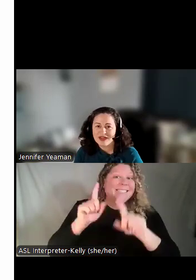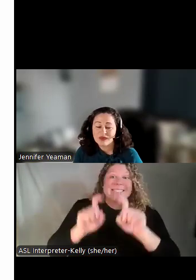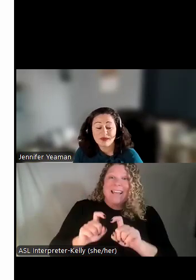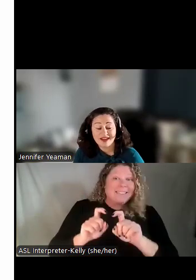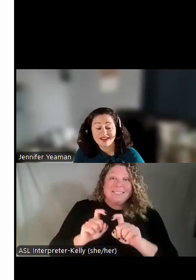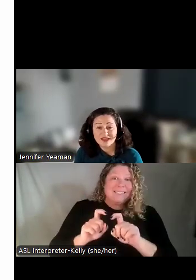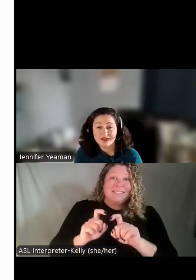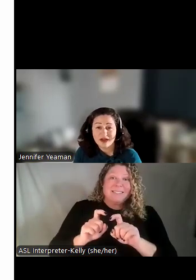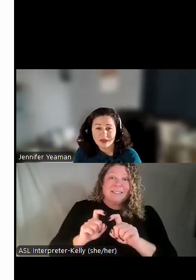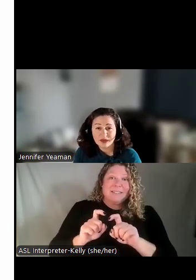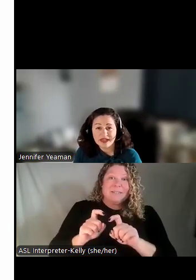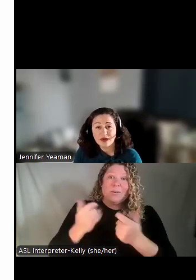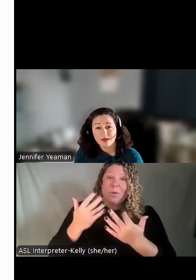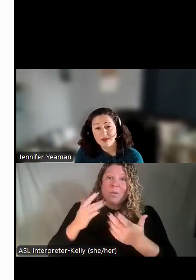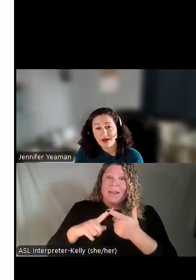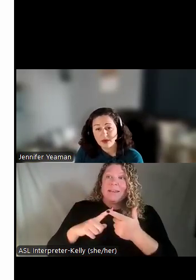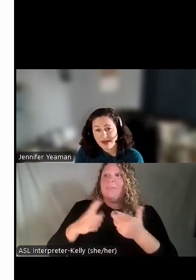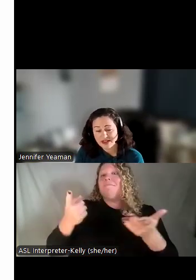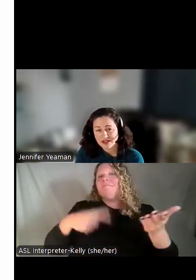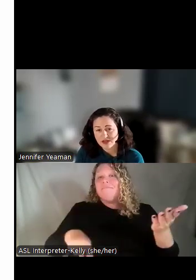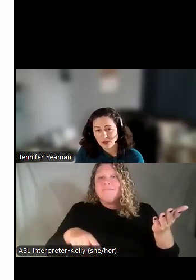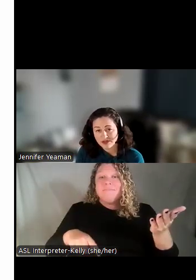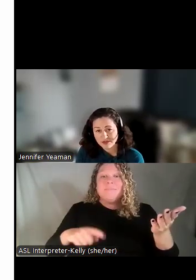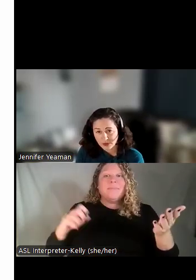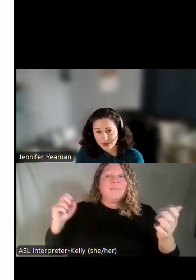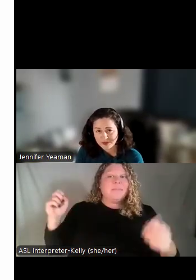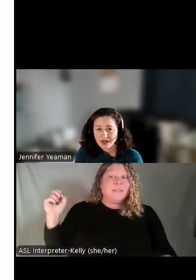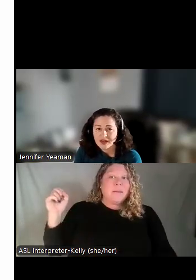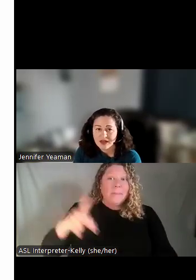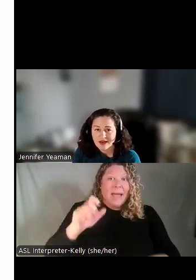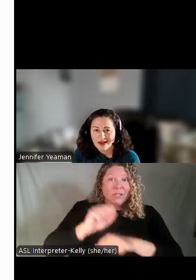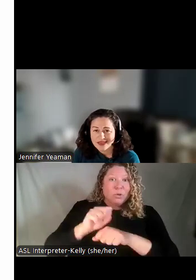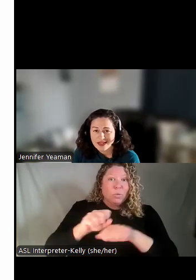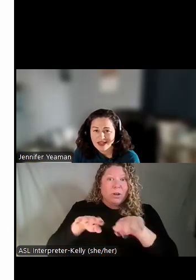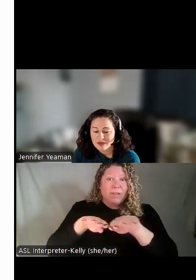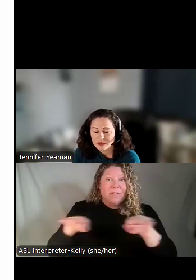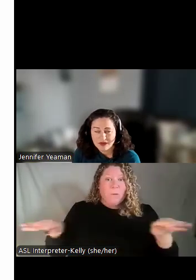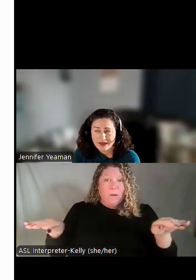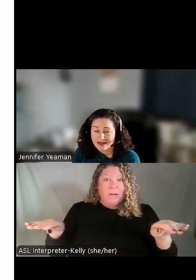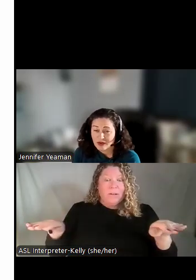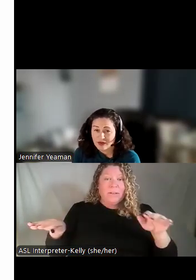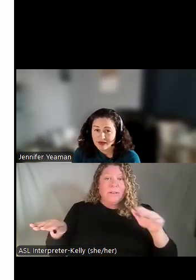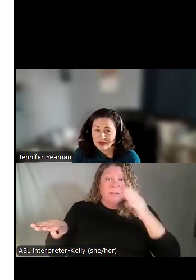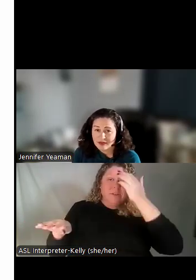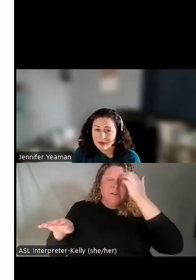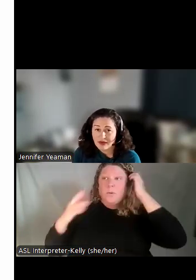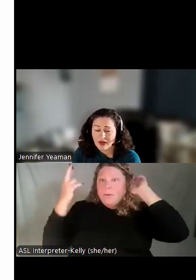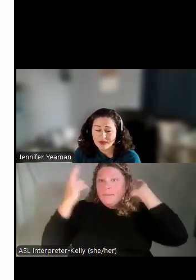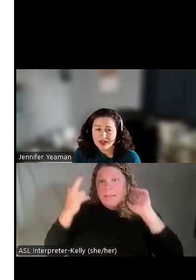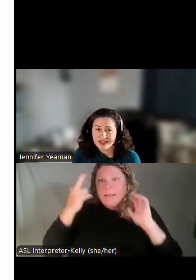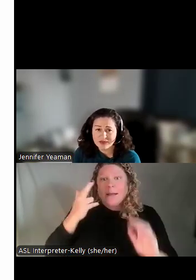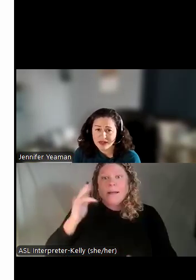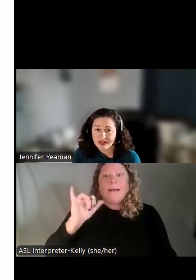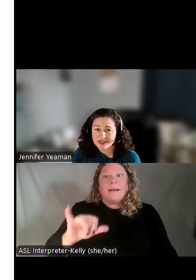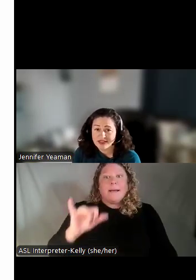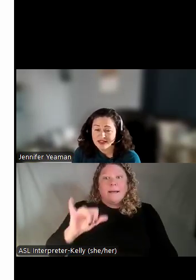procedure. We waited until the following week when we went back to the work floor. At that time, we'd find out about all